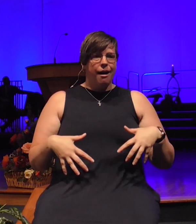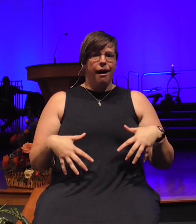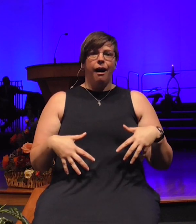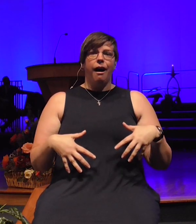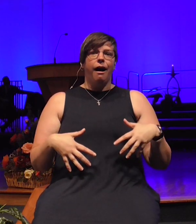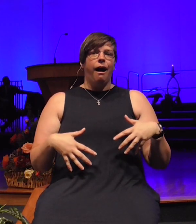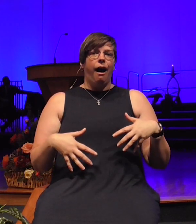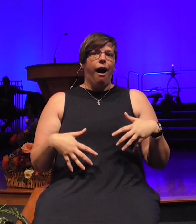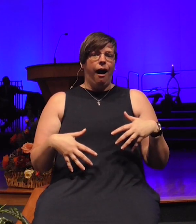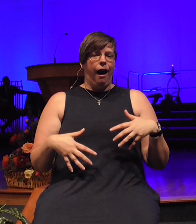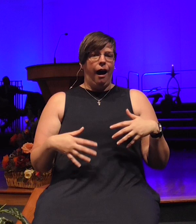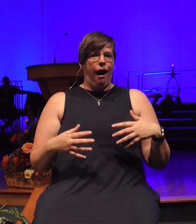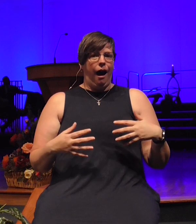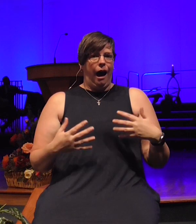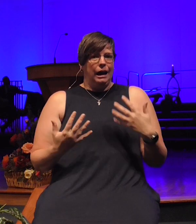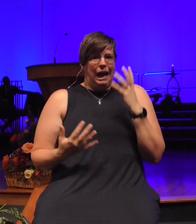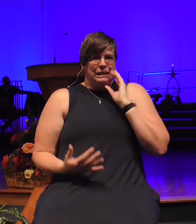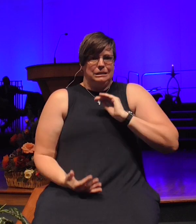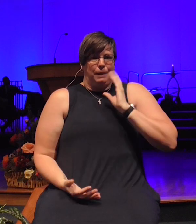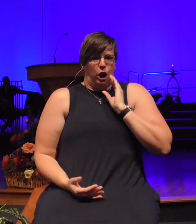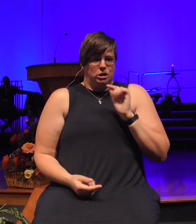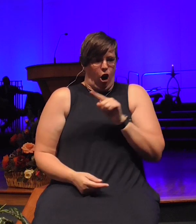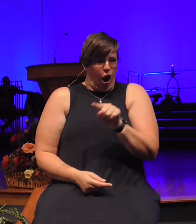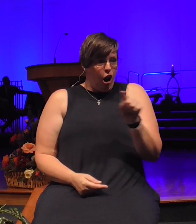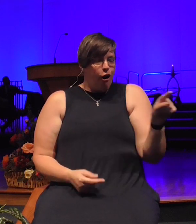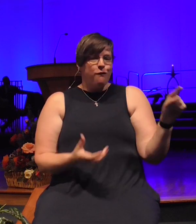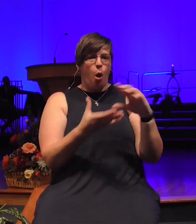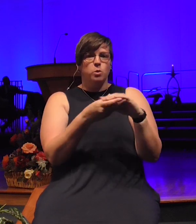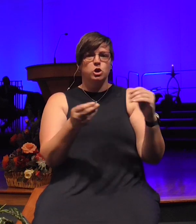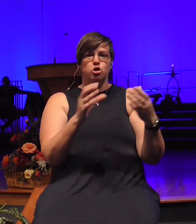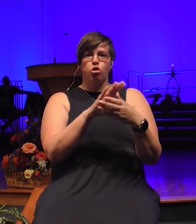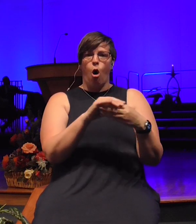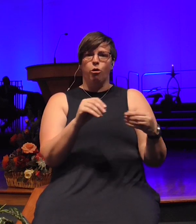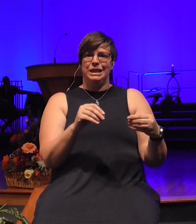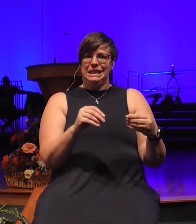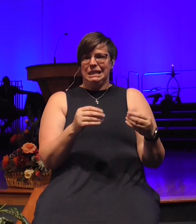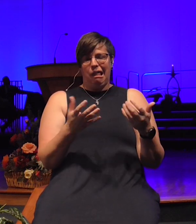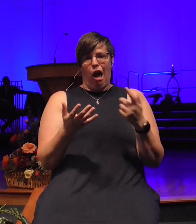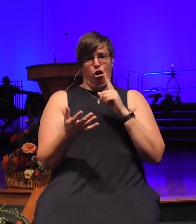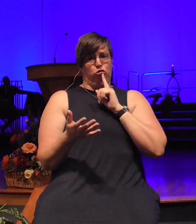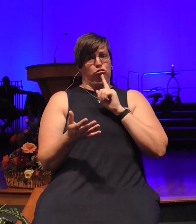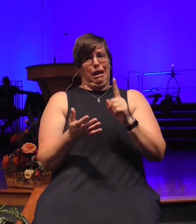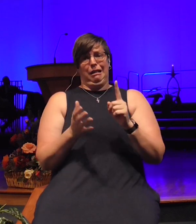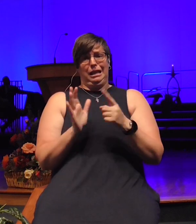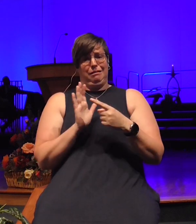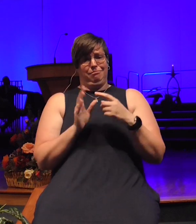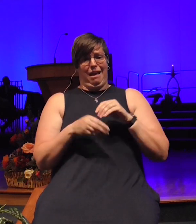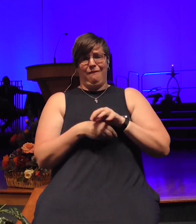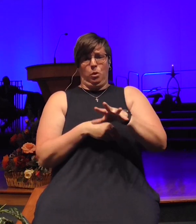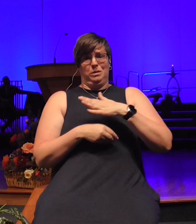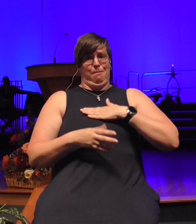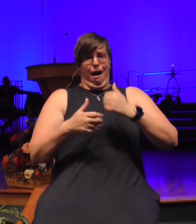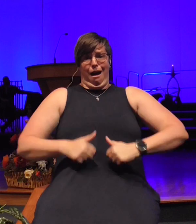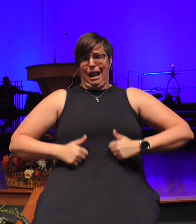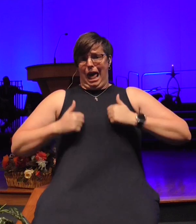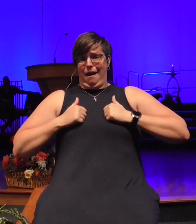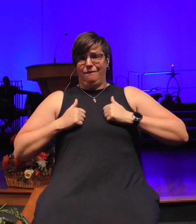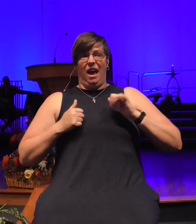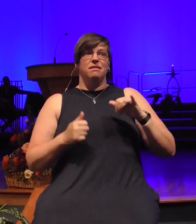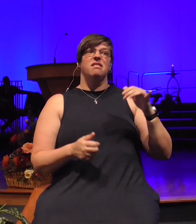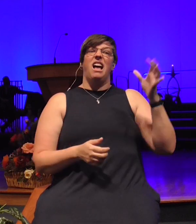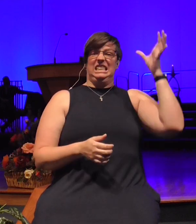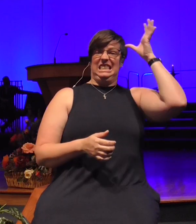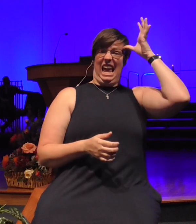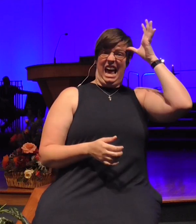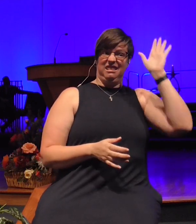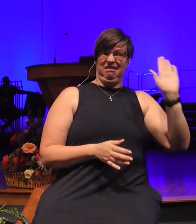to come into touch with all of these stories that shaped my life. And the cornerstone of my dad's record